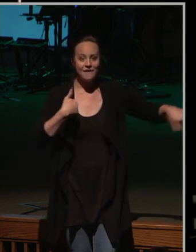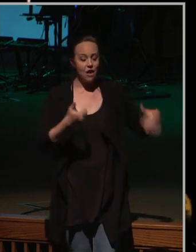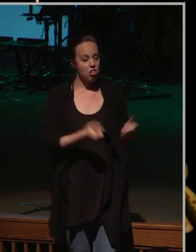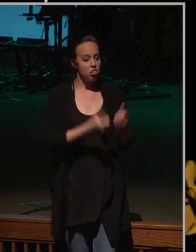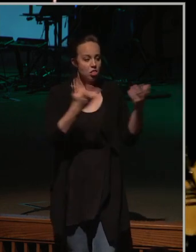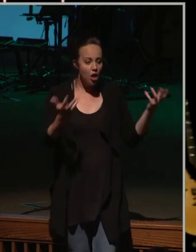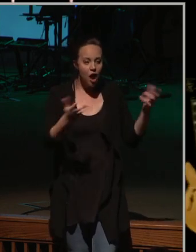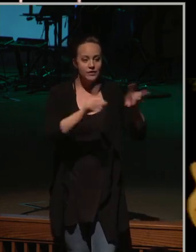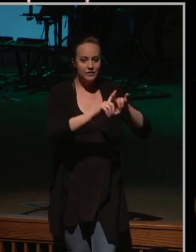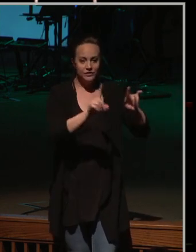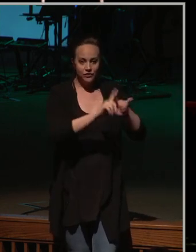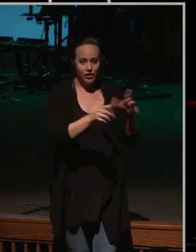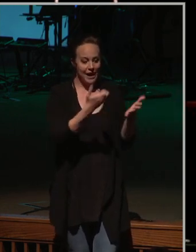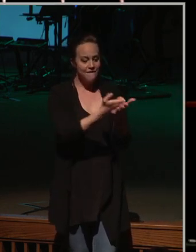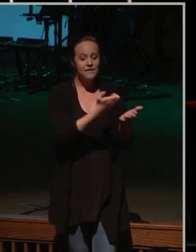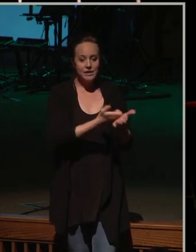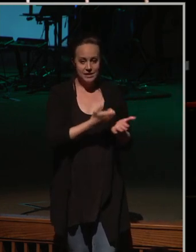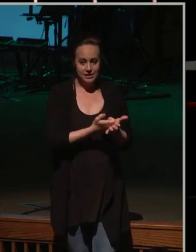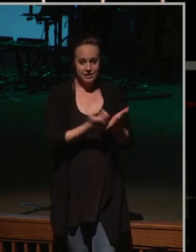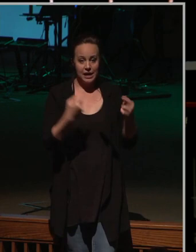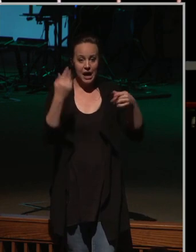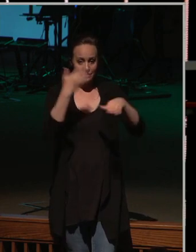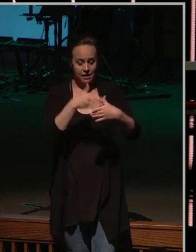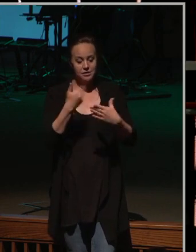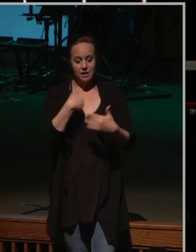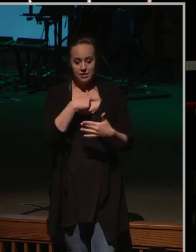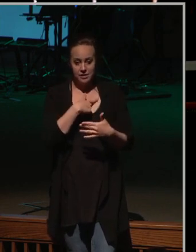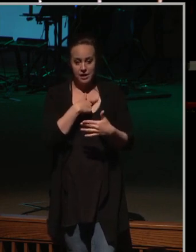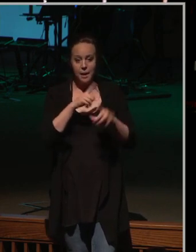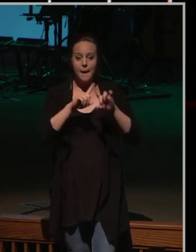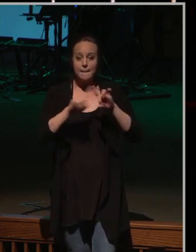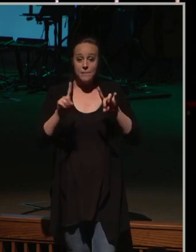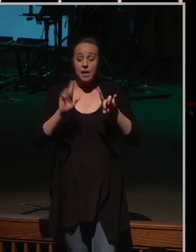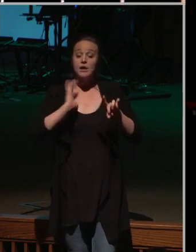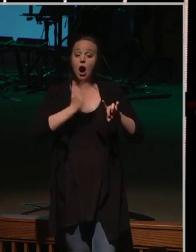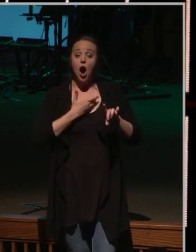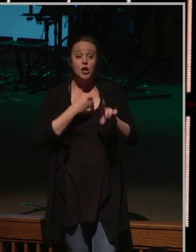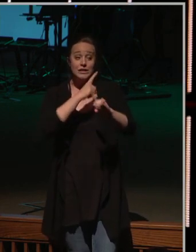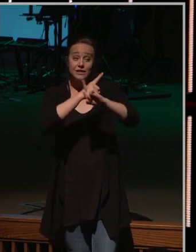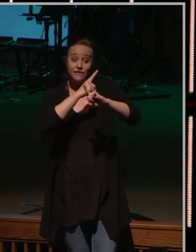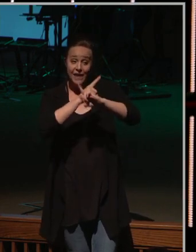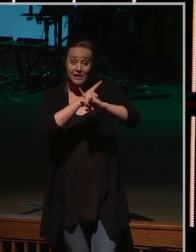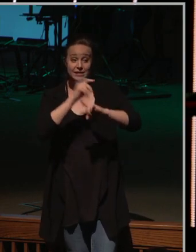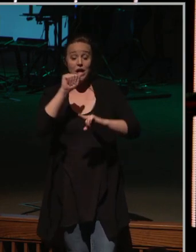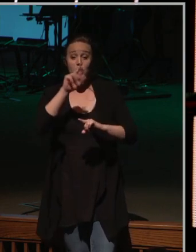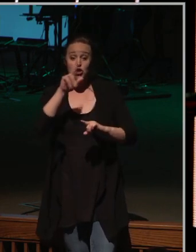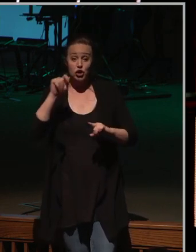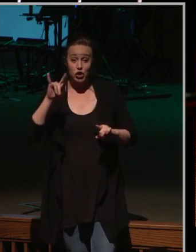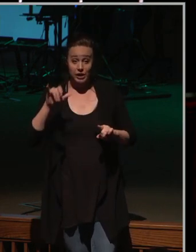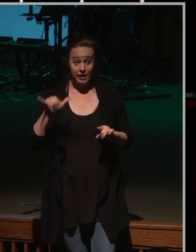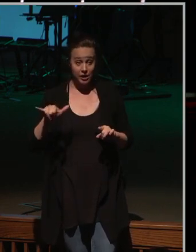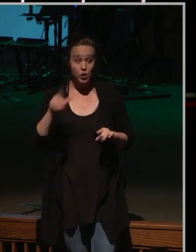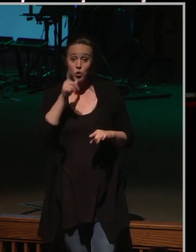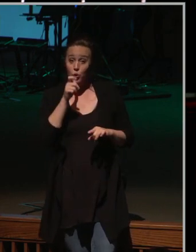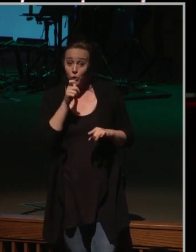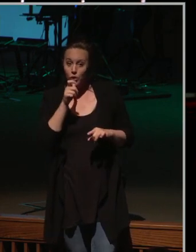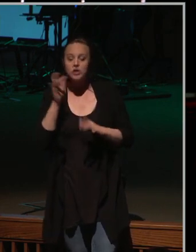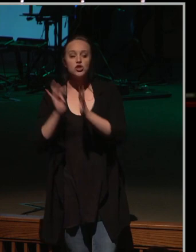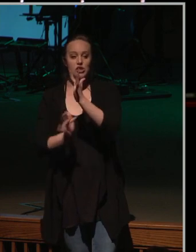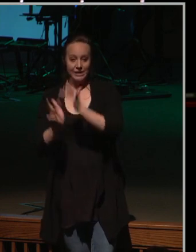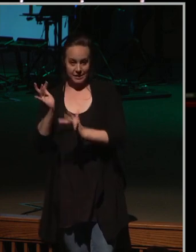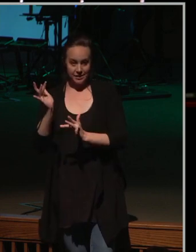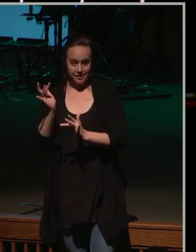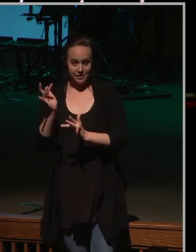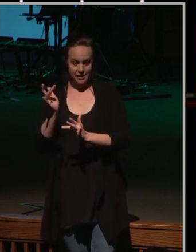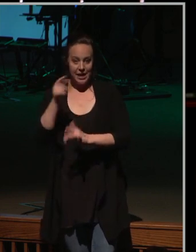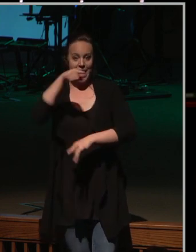our defense attorney is none other than Jesus himself. Not only does he know the law really well, he actually wrote it. He fulfilled it. And